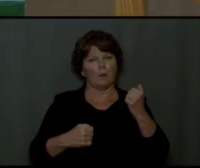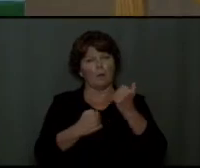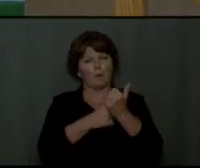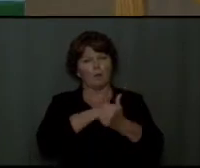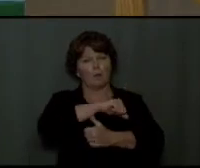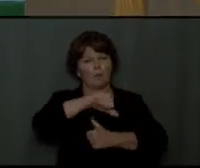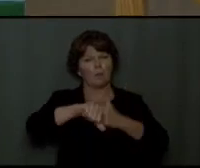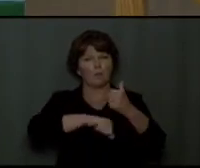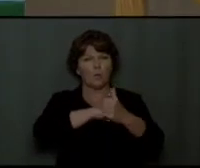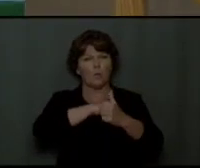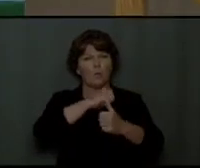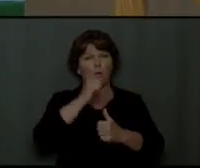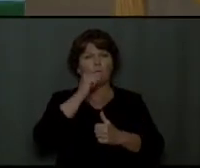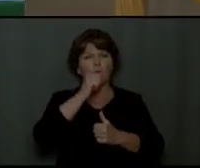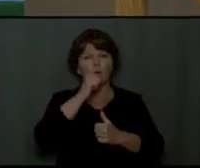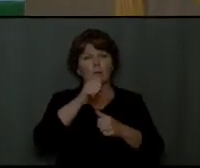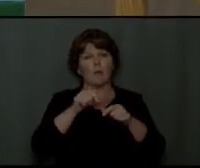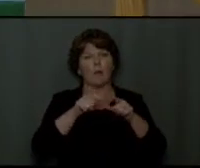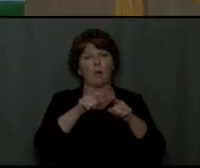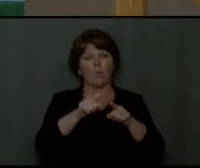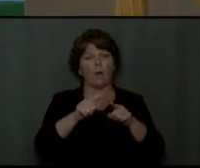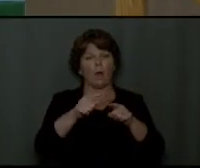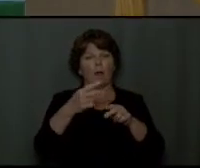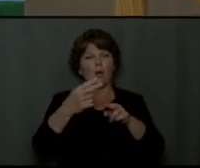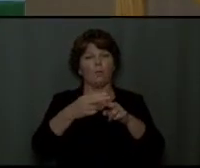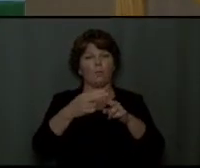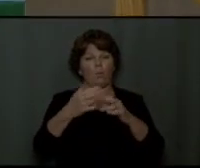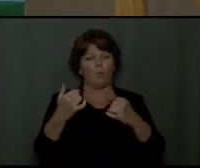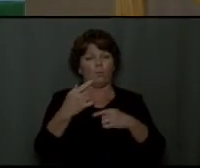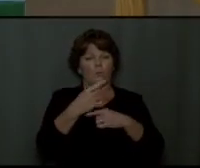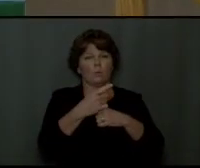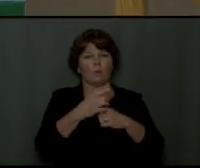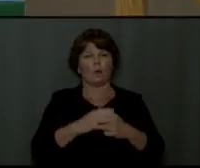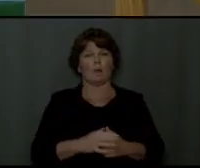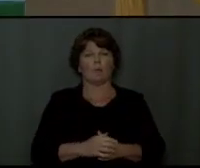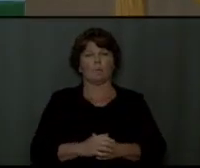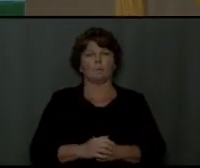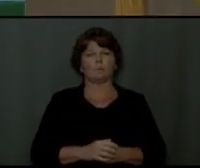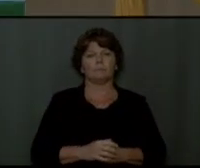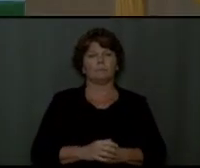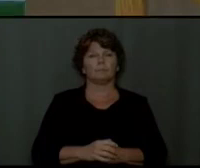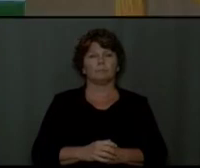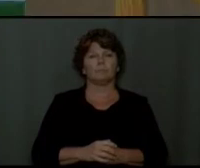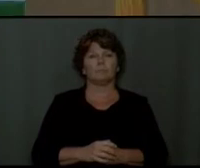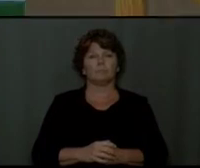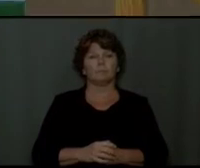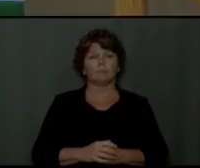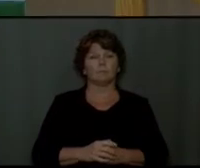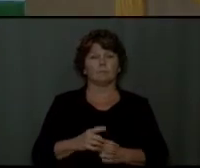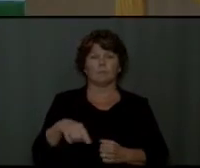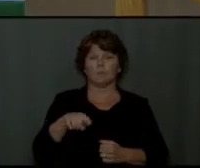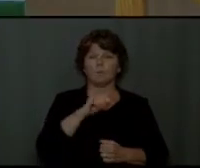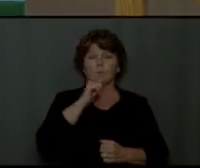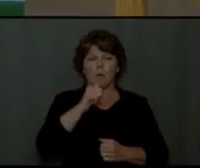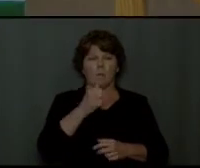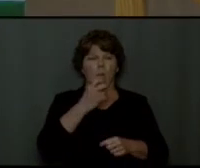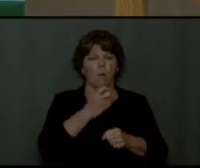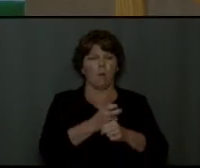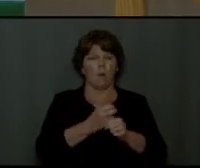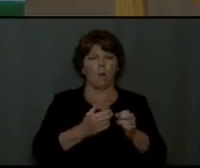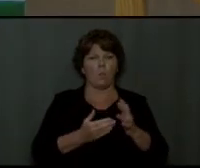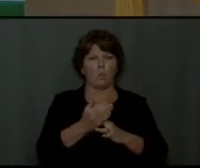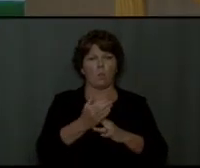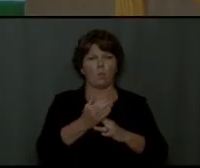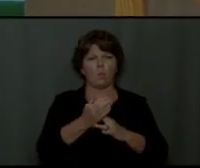every day, as long as it is called today, that none of you be hardened by the deceitfulness of